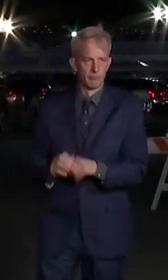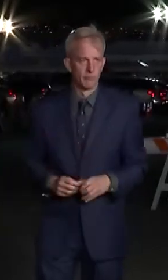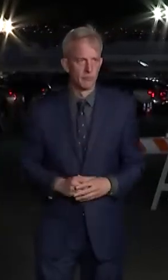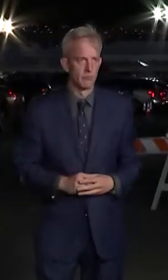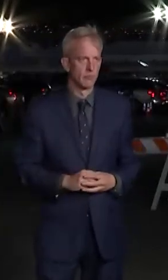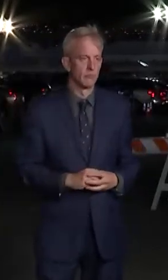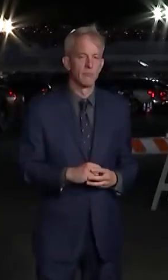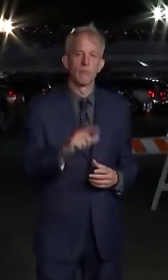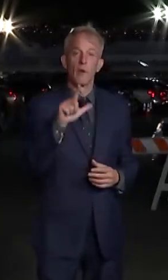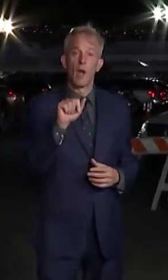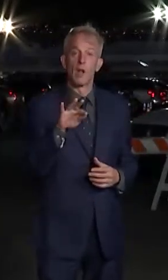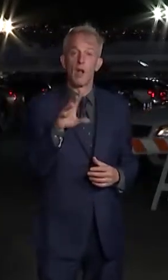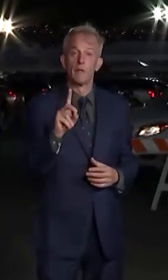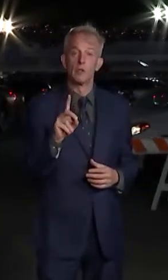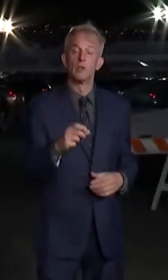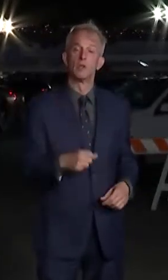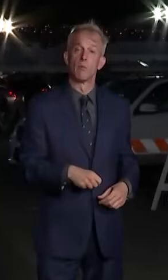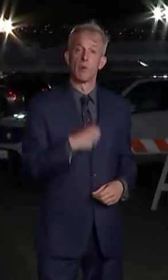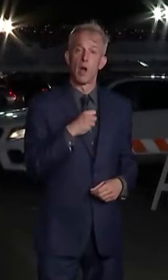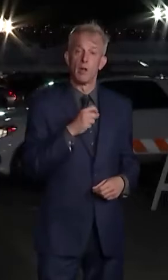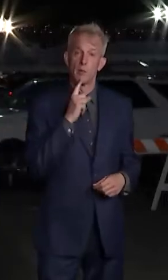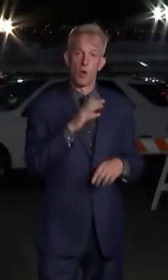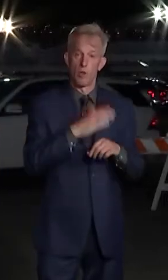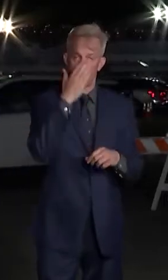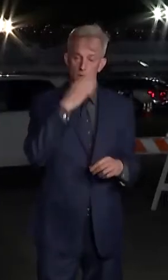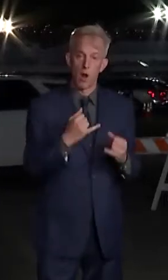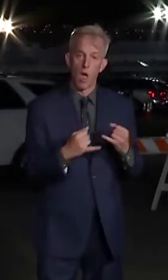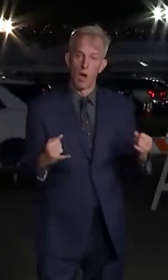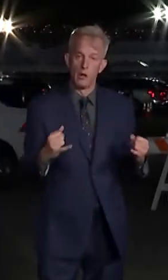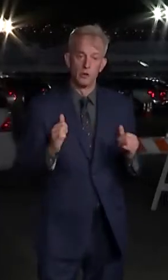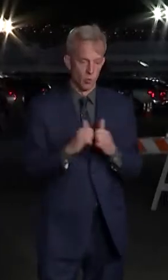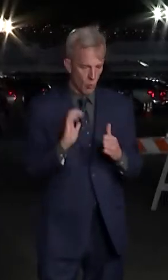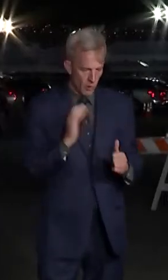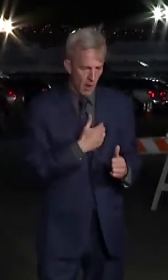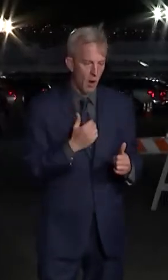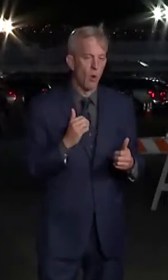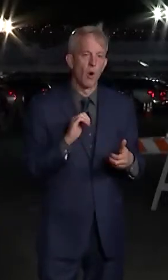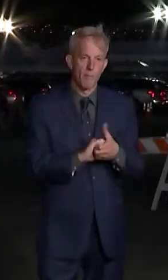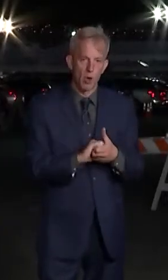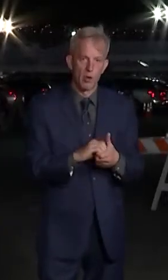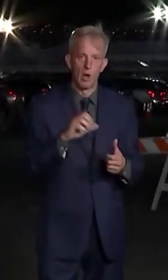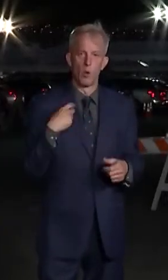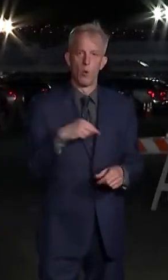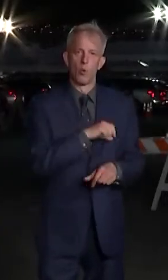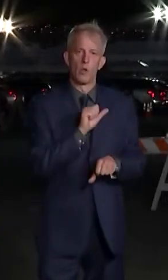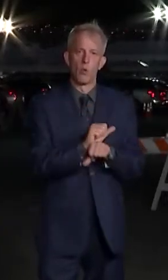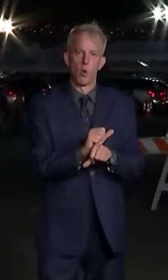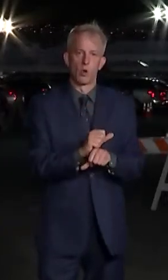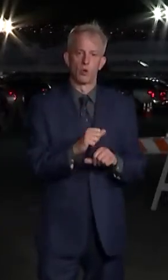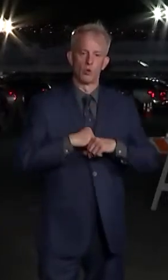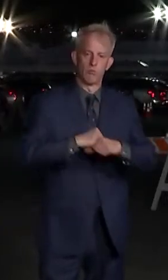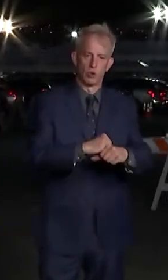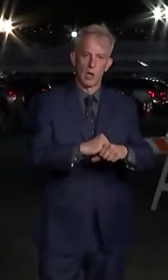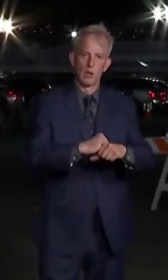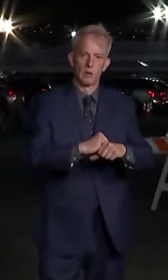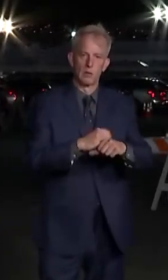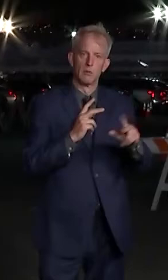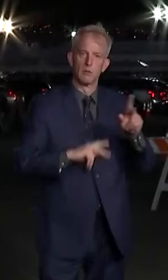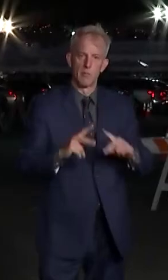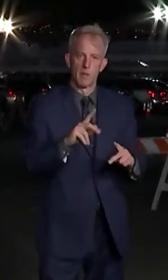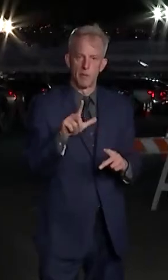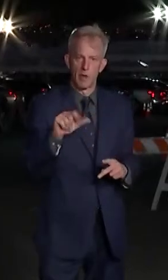The LAFD is proud to be on the front lines with our partners as we work to protect the people of Los